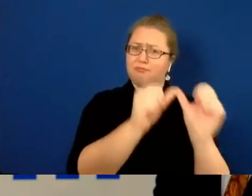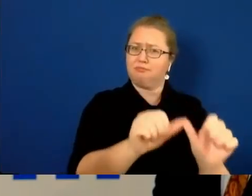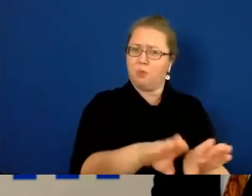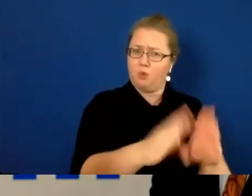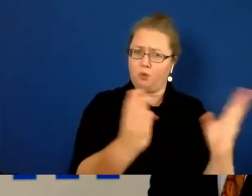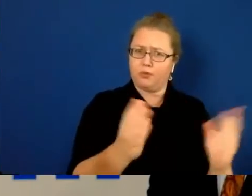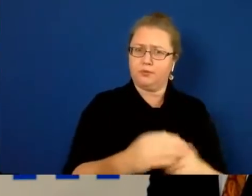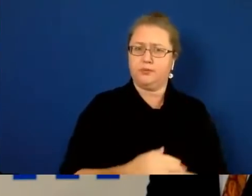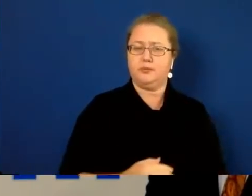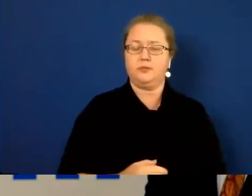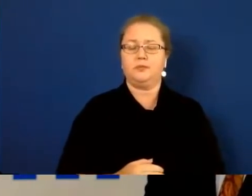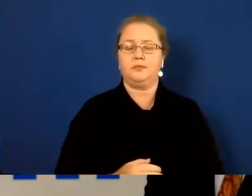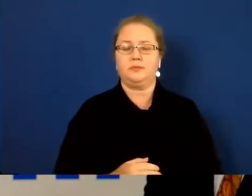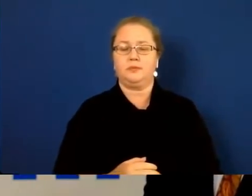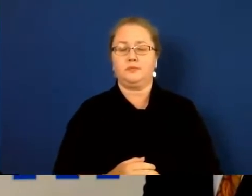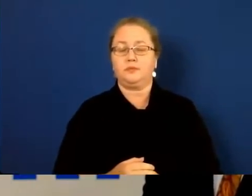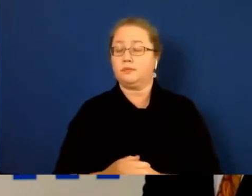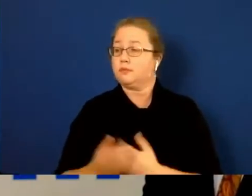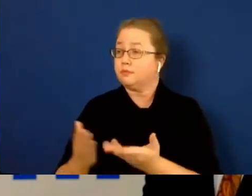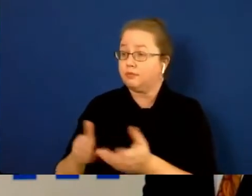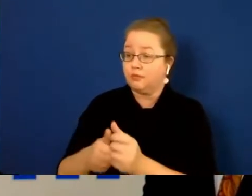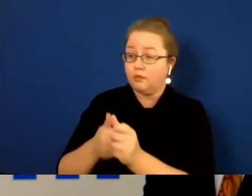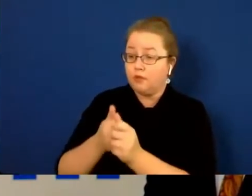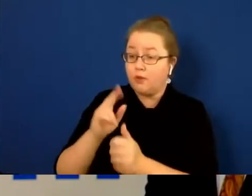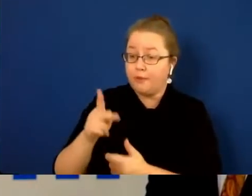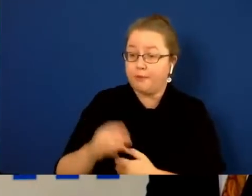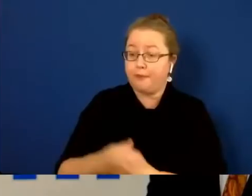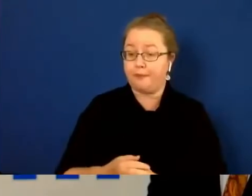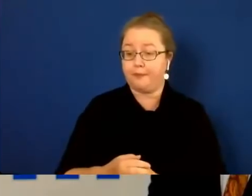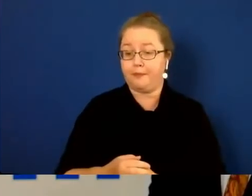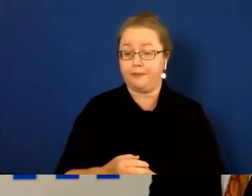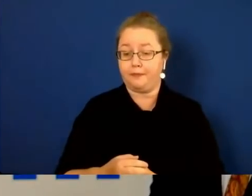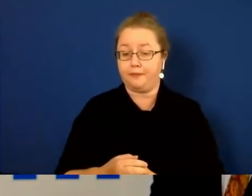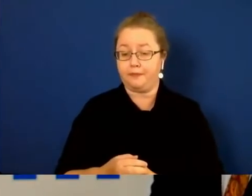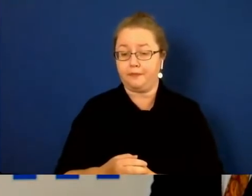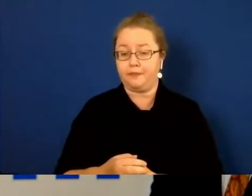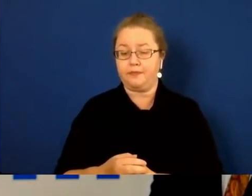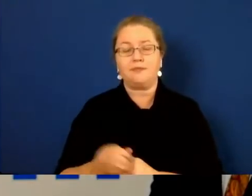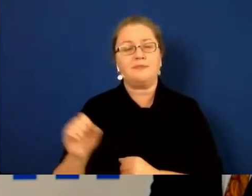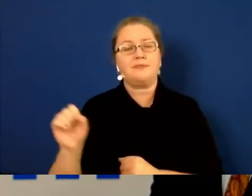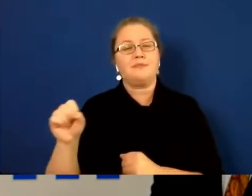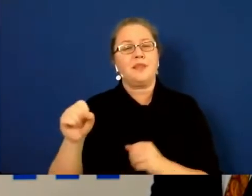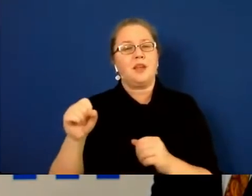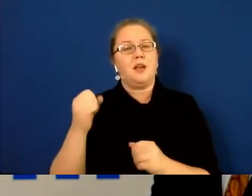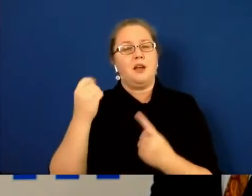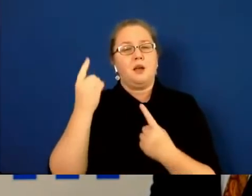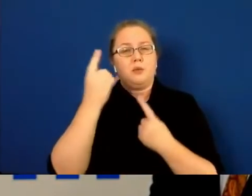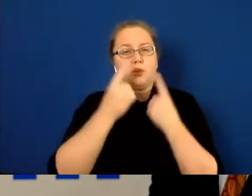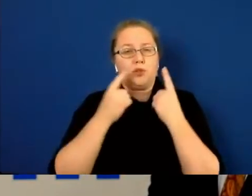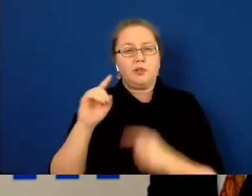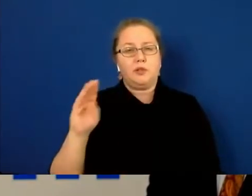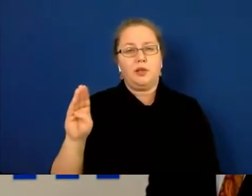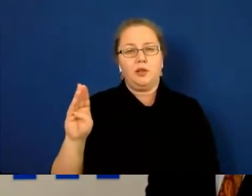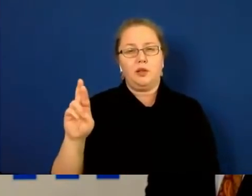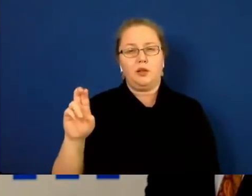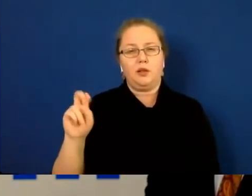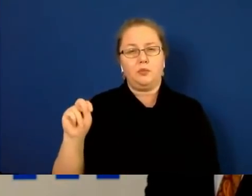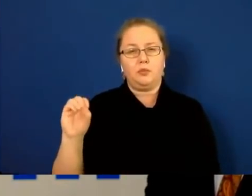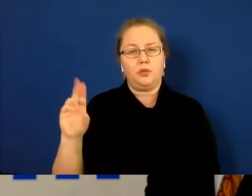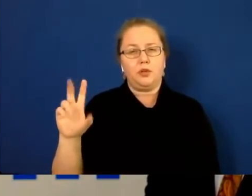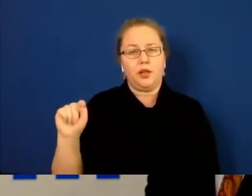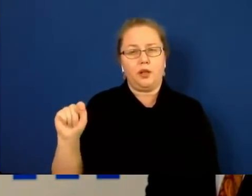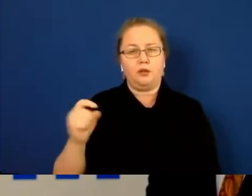our businesses. So that's the action we need to take now, is to focus on what we can do to reduce the rates